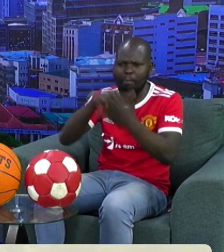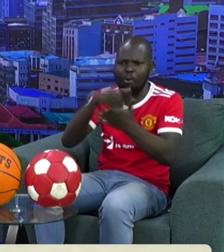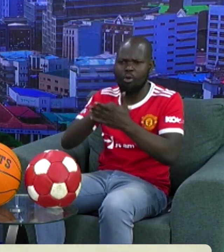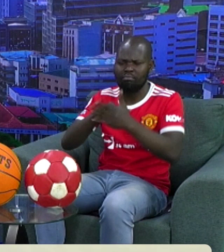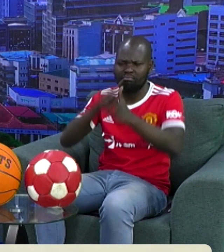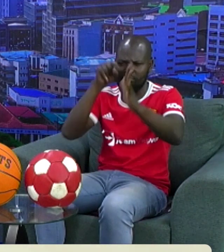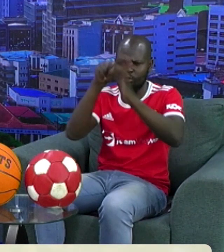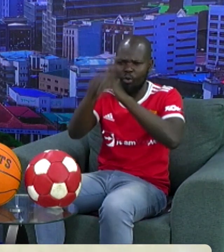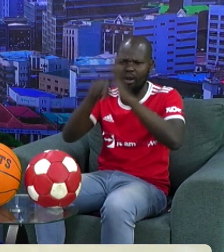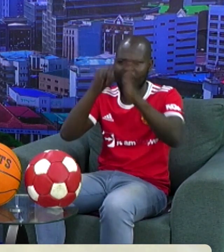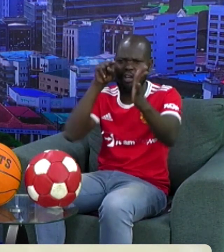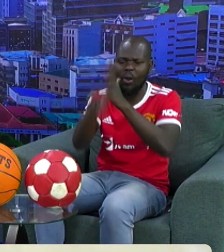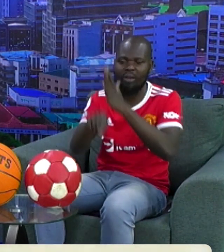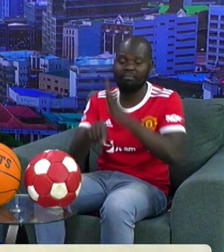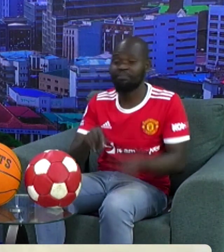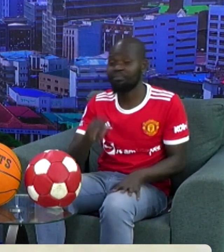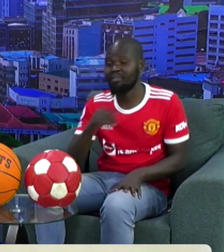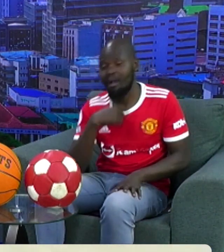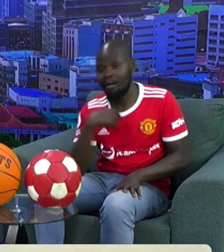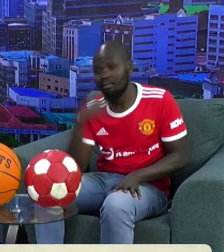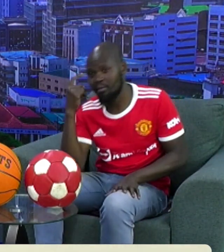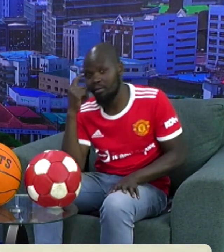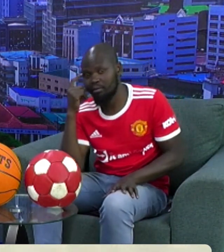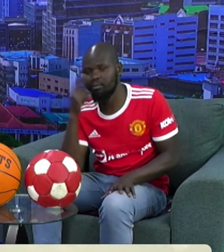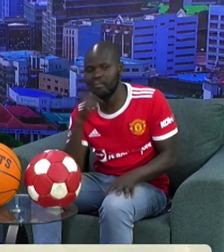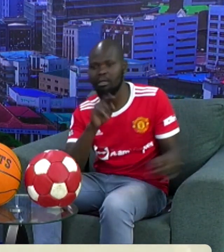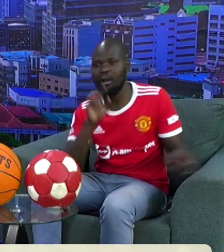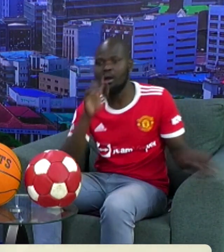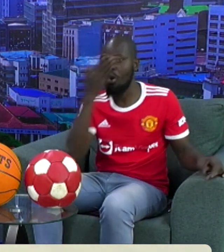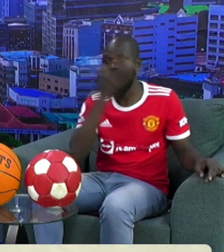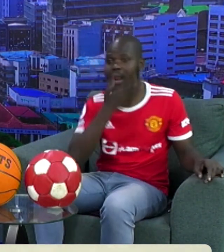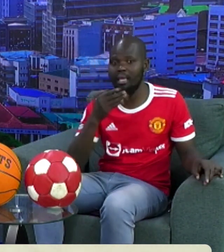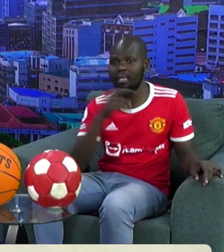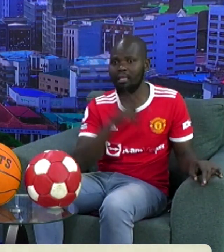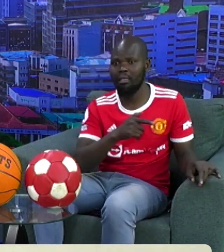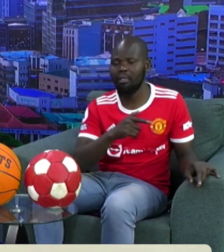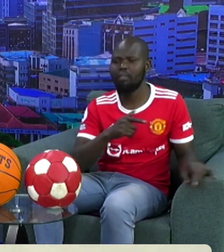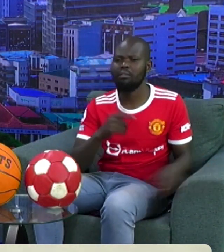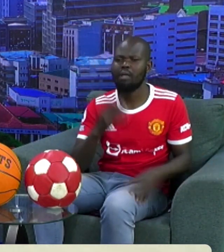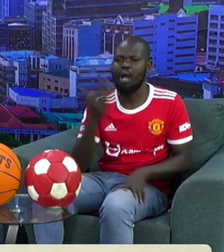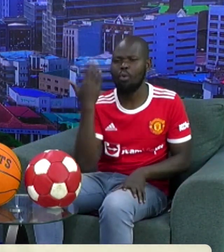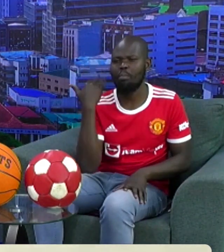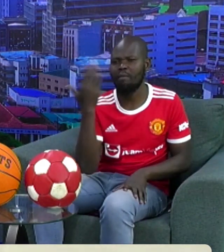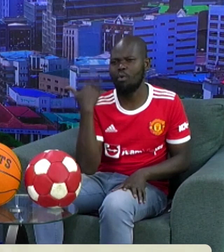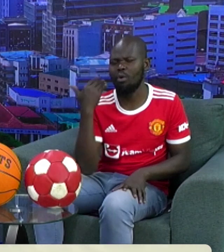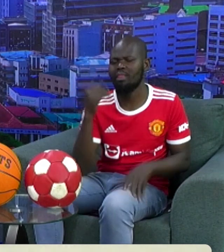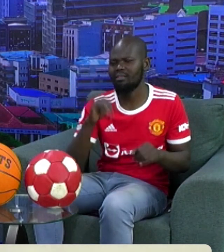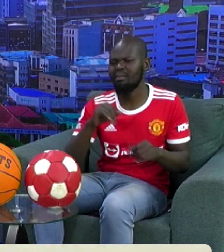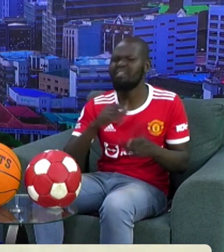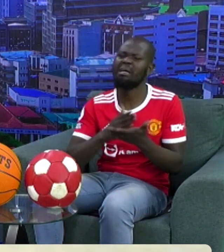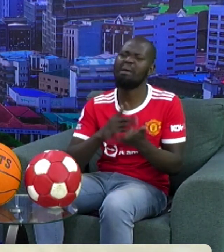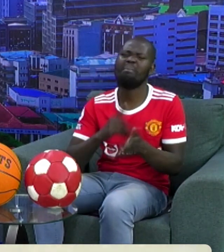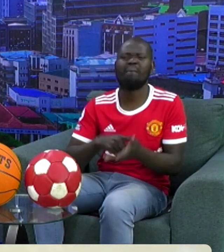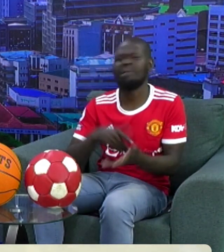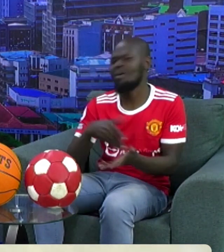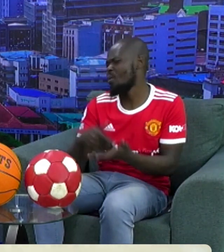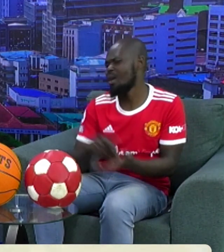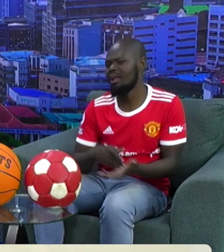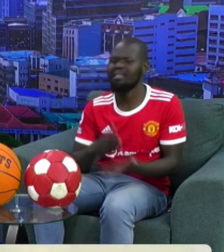and their positioning, their tactics, and how they score the game. For Bidco,